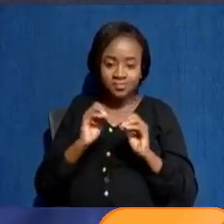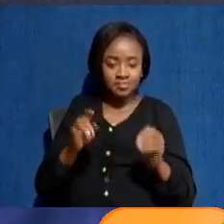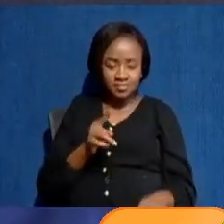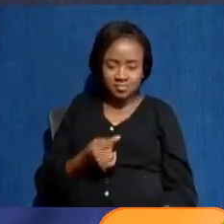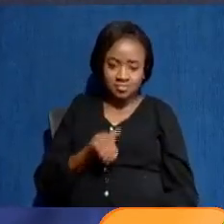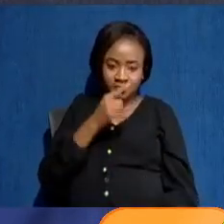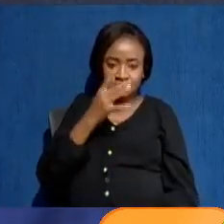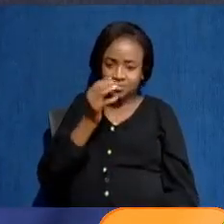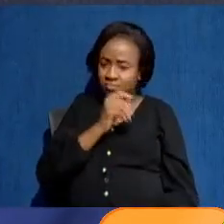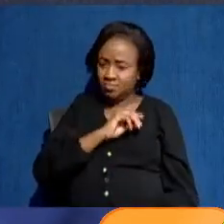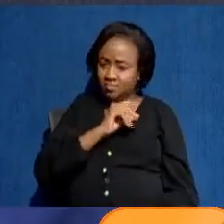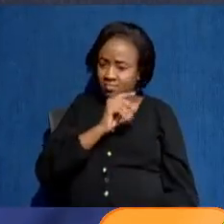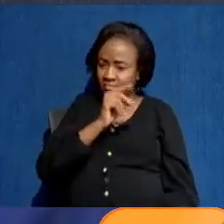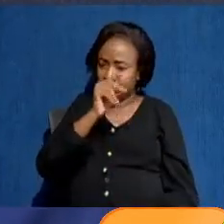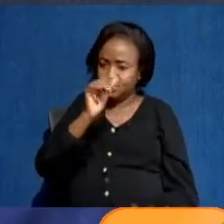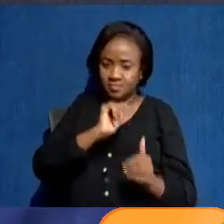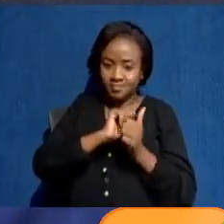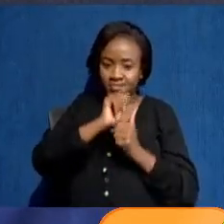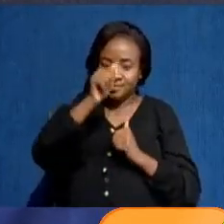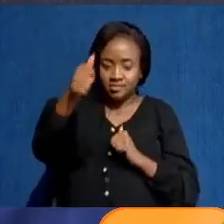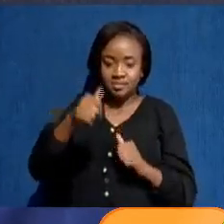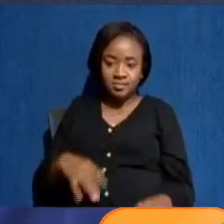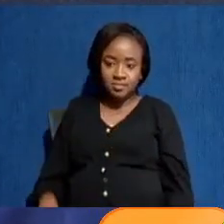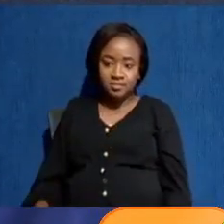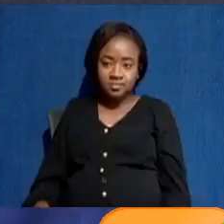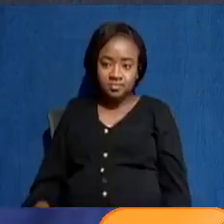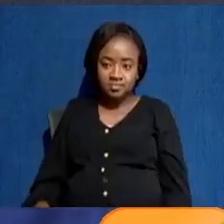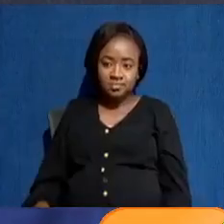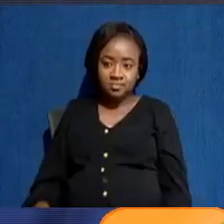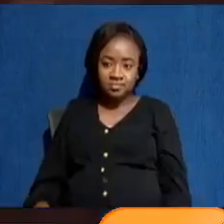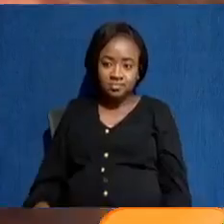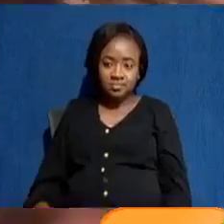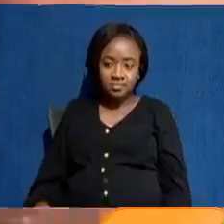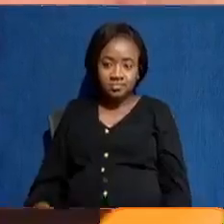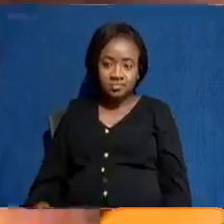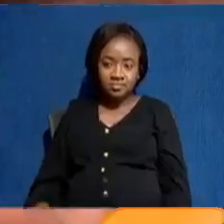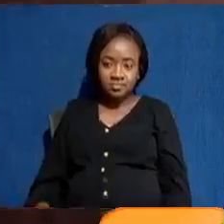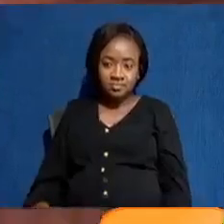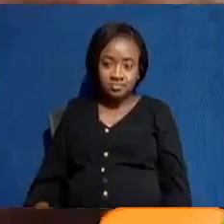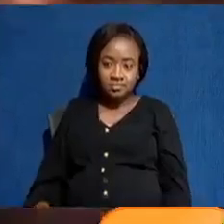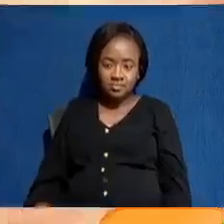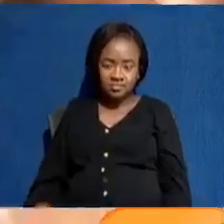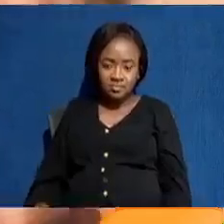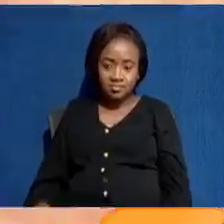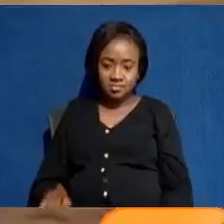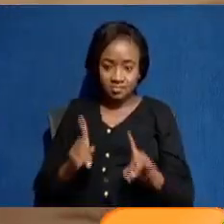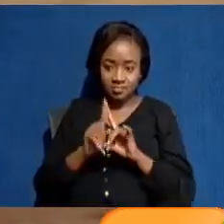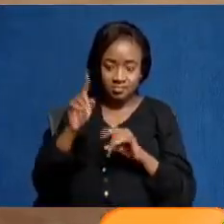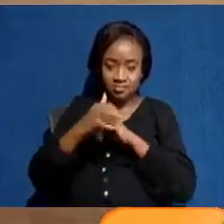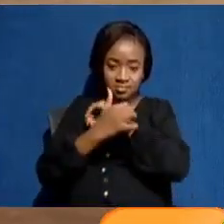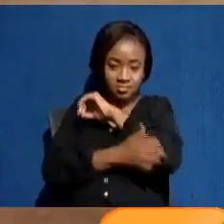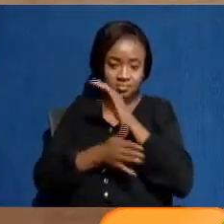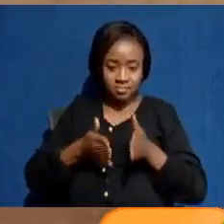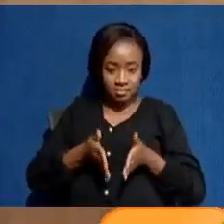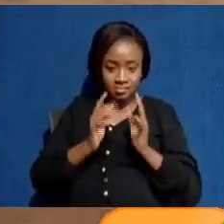long distance, which is known as beyond visual line of sight. Rwanda's rugged terrain and poor roads once made